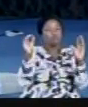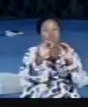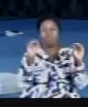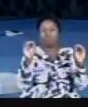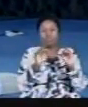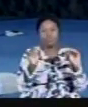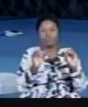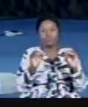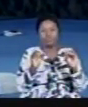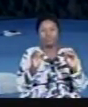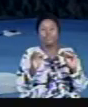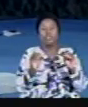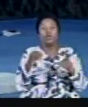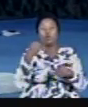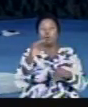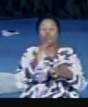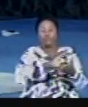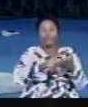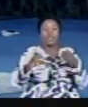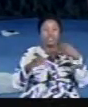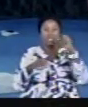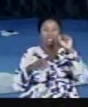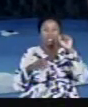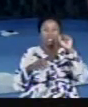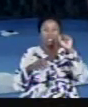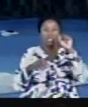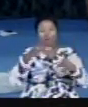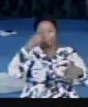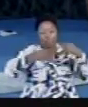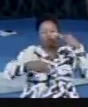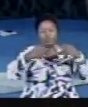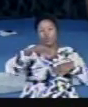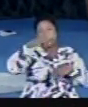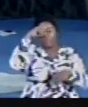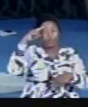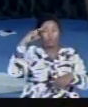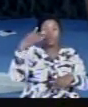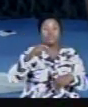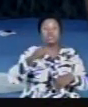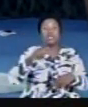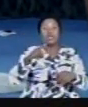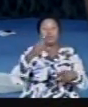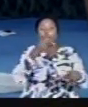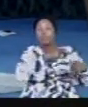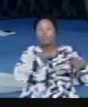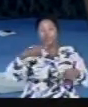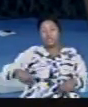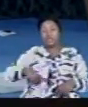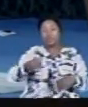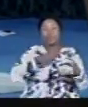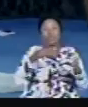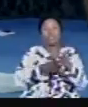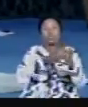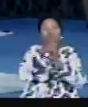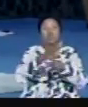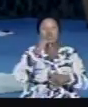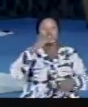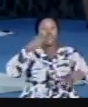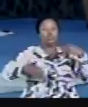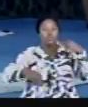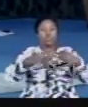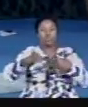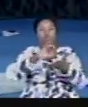of judgment, because the prince of this world is judged. Verse 12, I